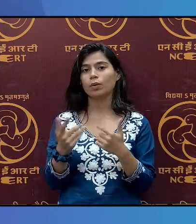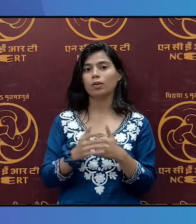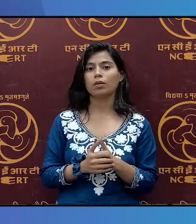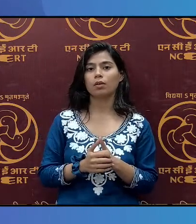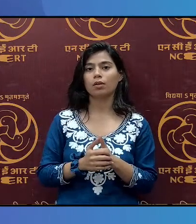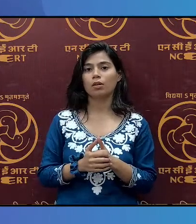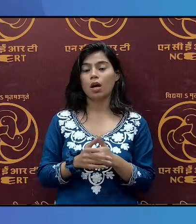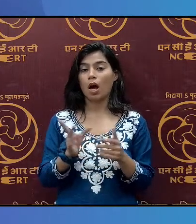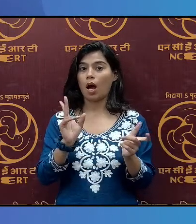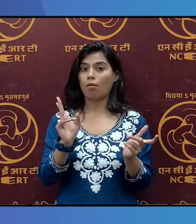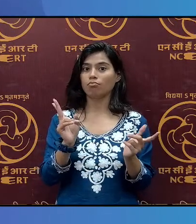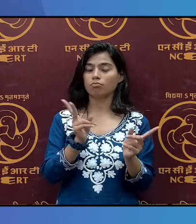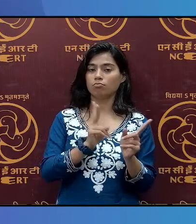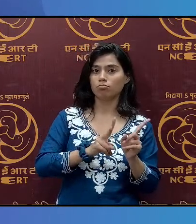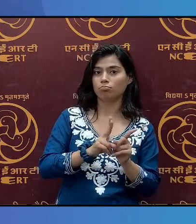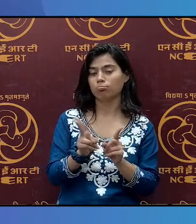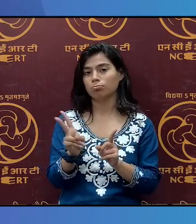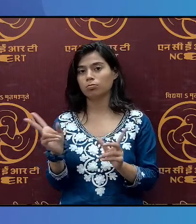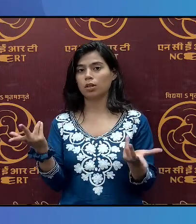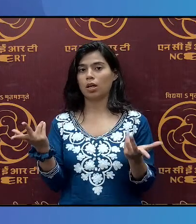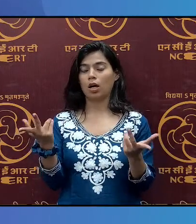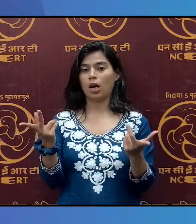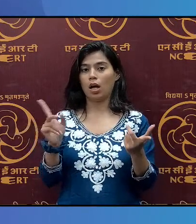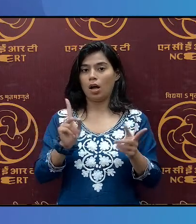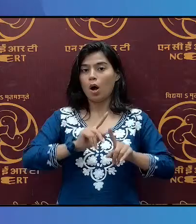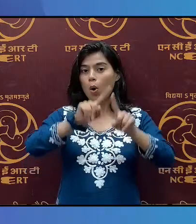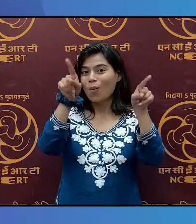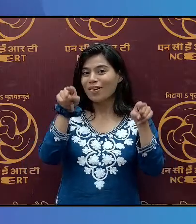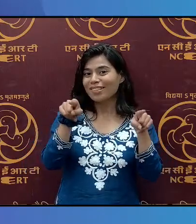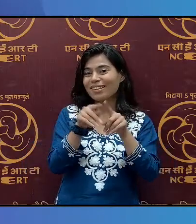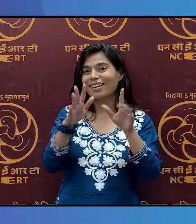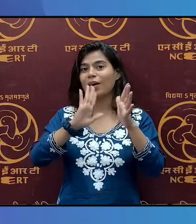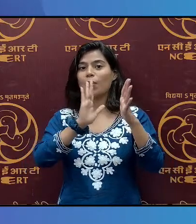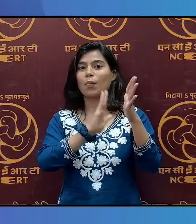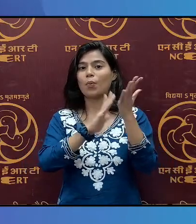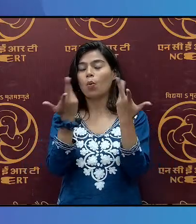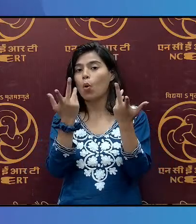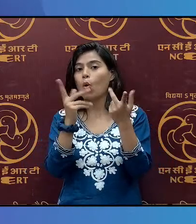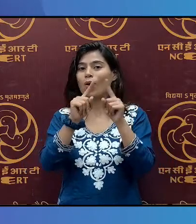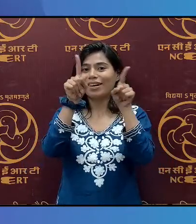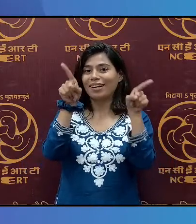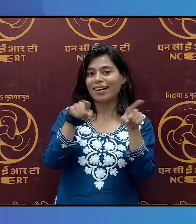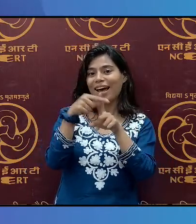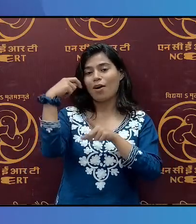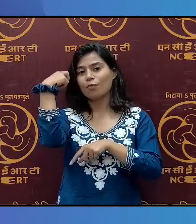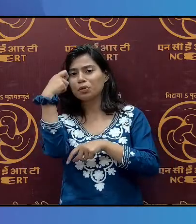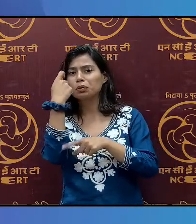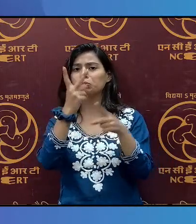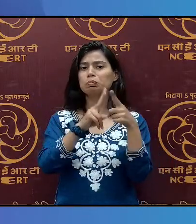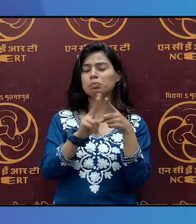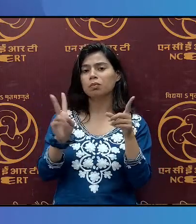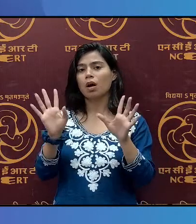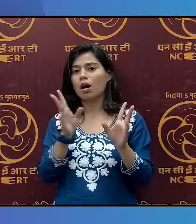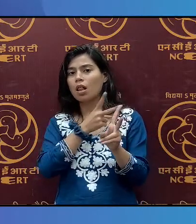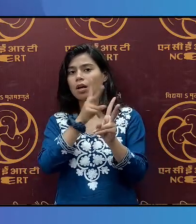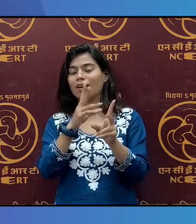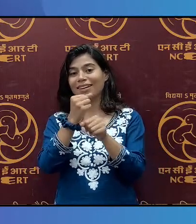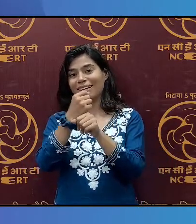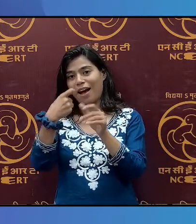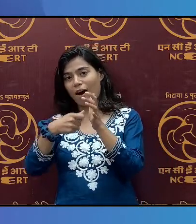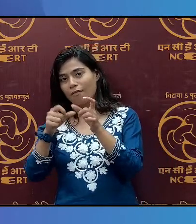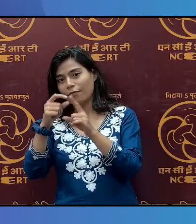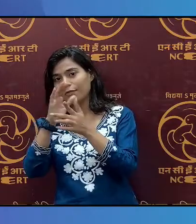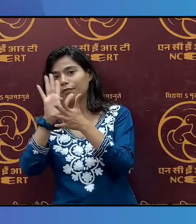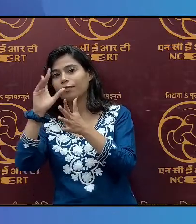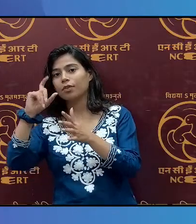be architects, interior designers, graphic designers, video game planners, mechanical engineers, surveyors,